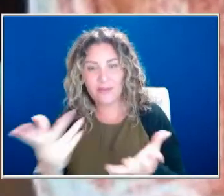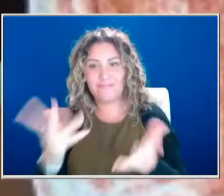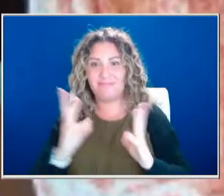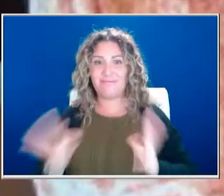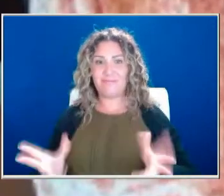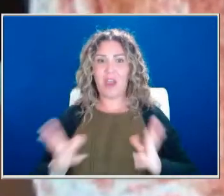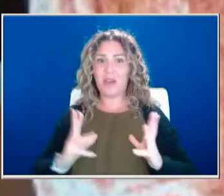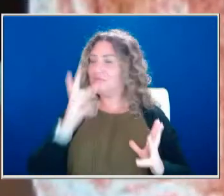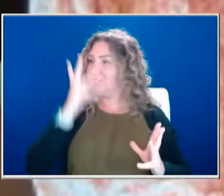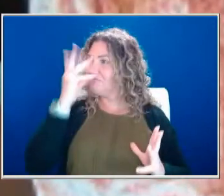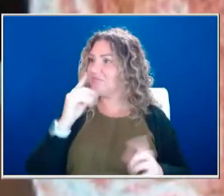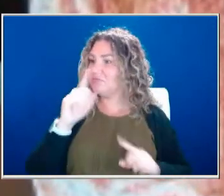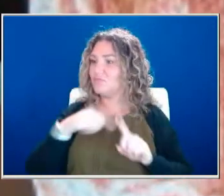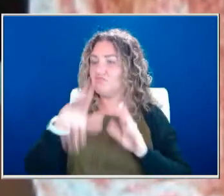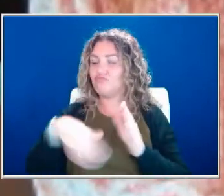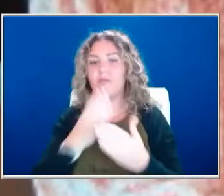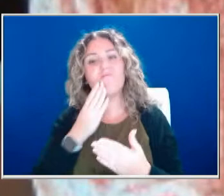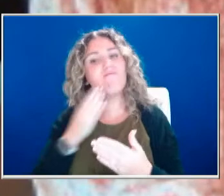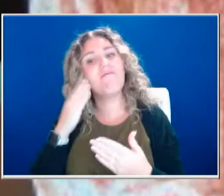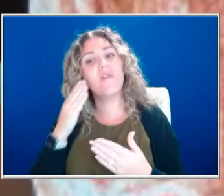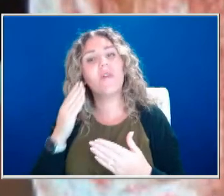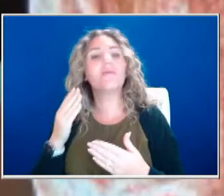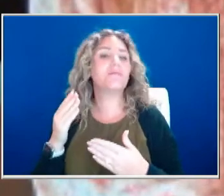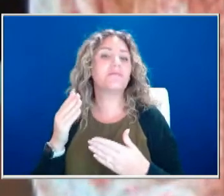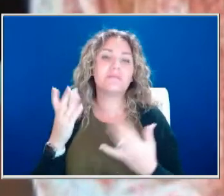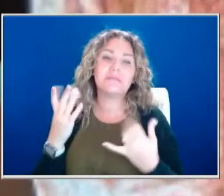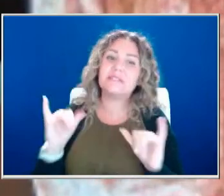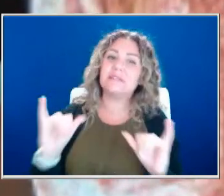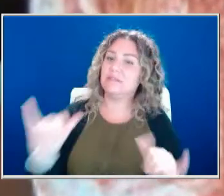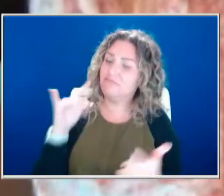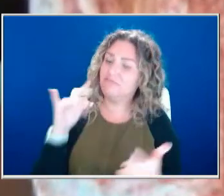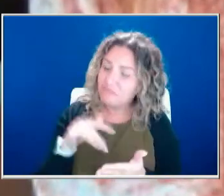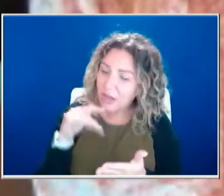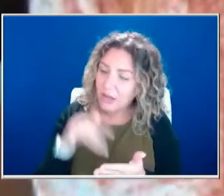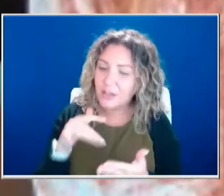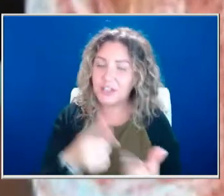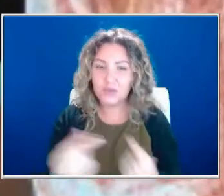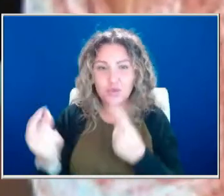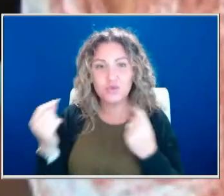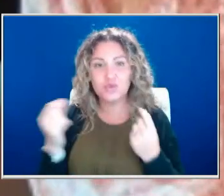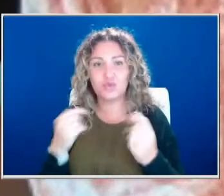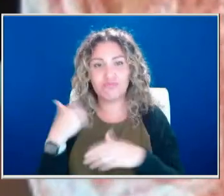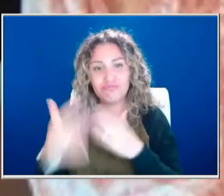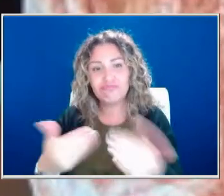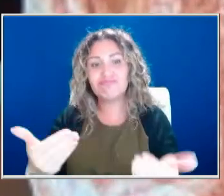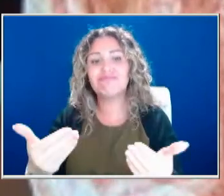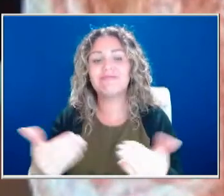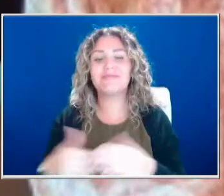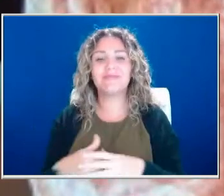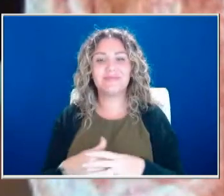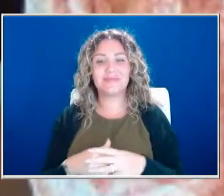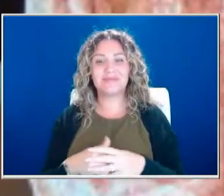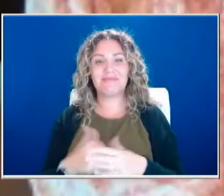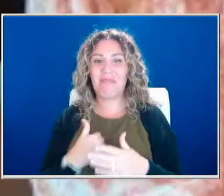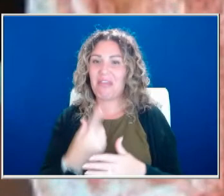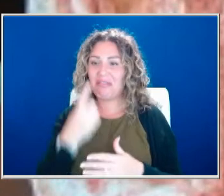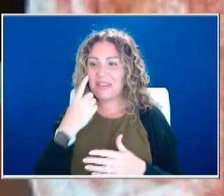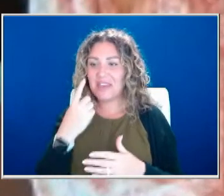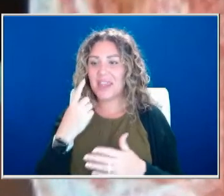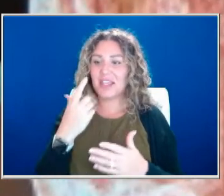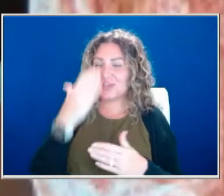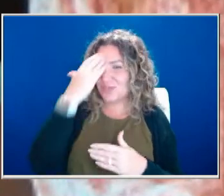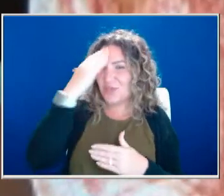not sleeping when he gets home anymore. He's been able to, still be able to study and do things with friends. And so I think it's just kind of knowing